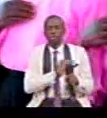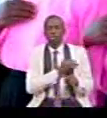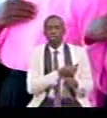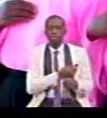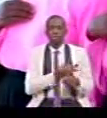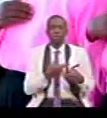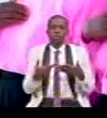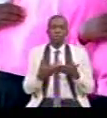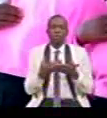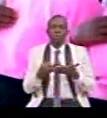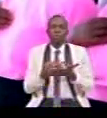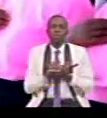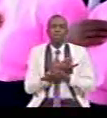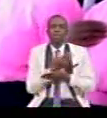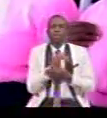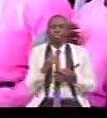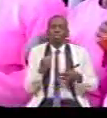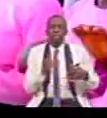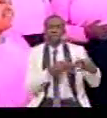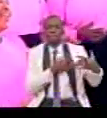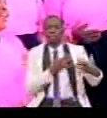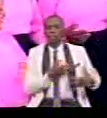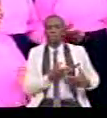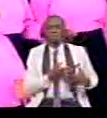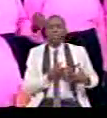refreshing the house